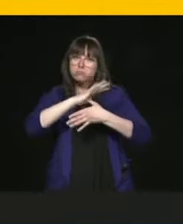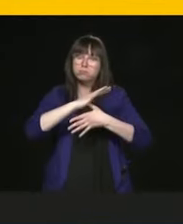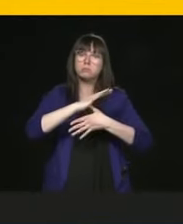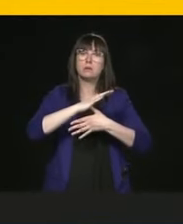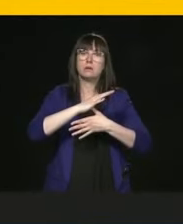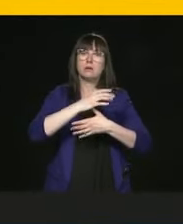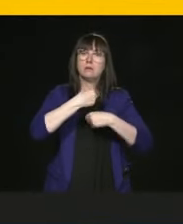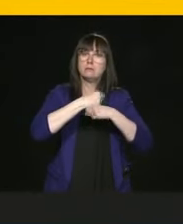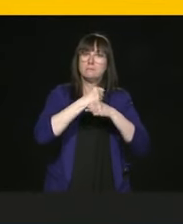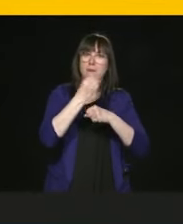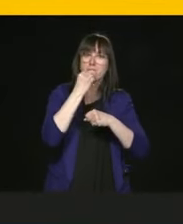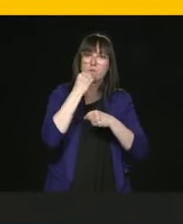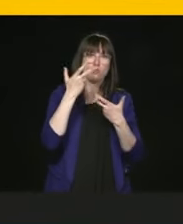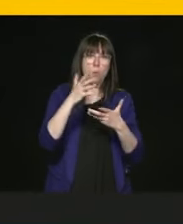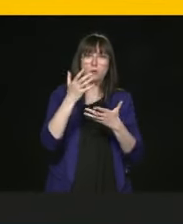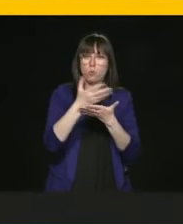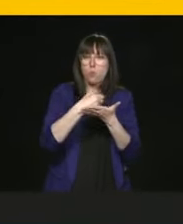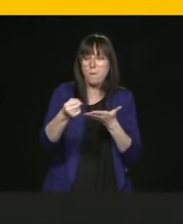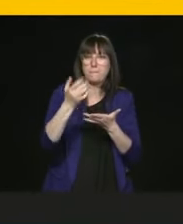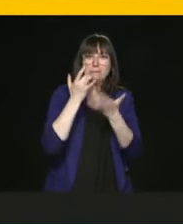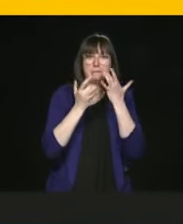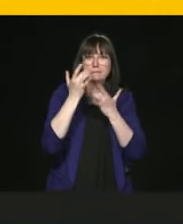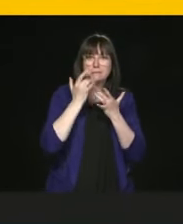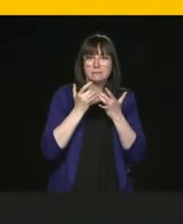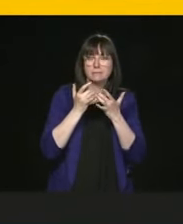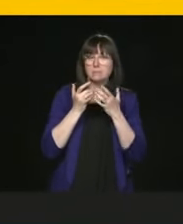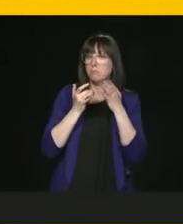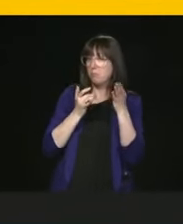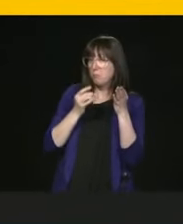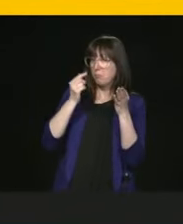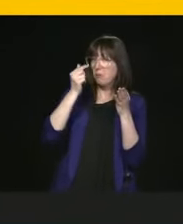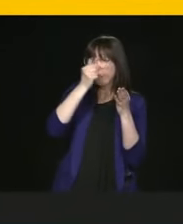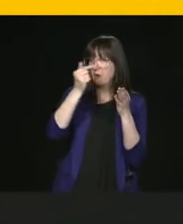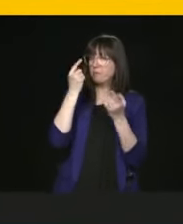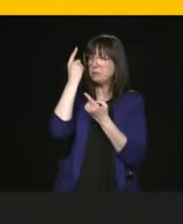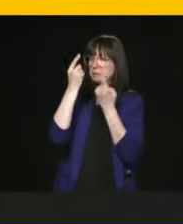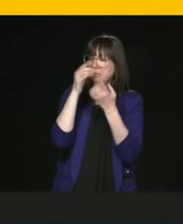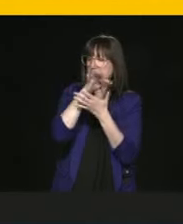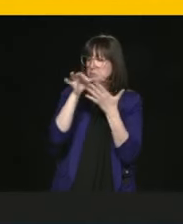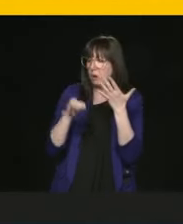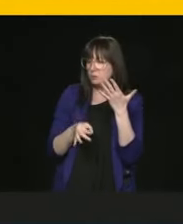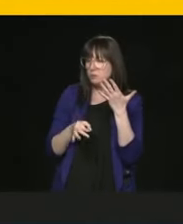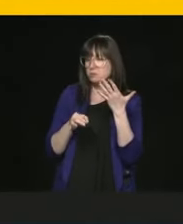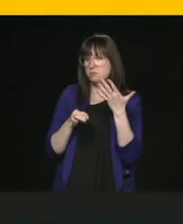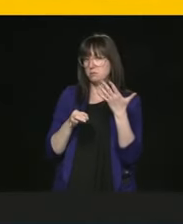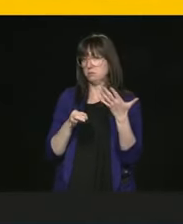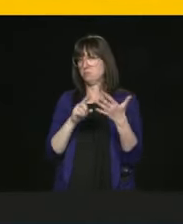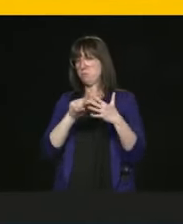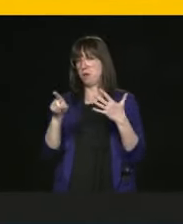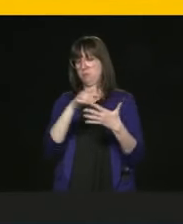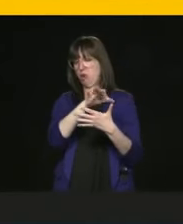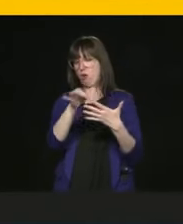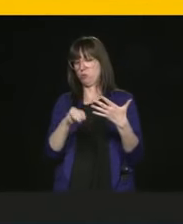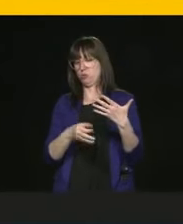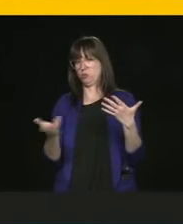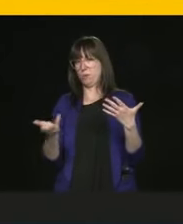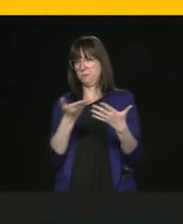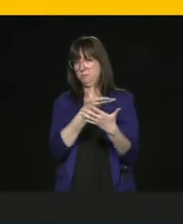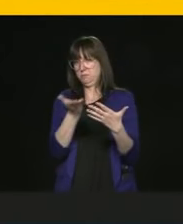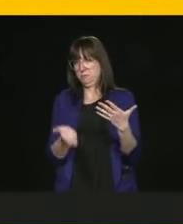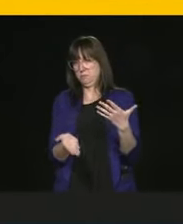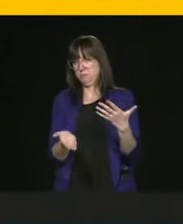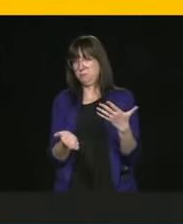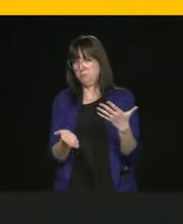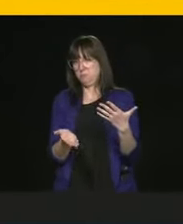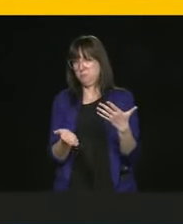don't have shortages. We've heard the government is considering all options, but what are they so that Canadians can feel confident that they'll